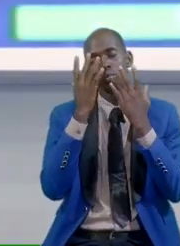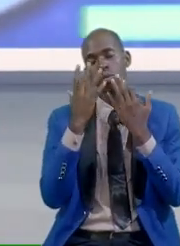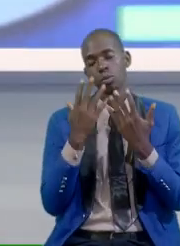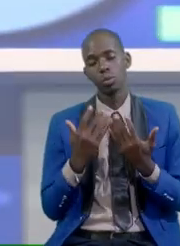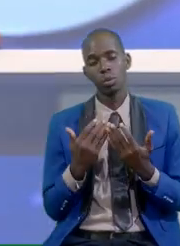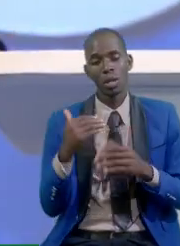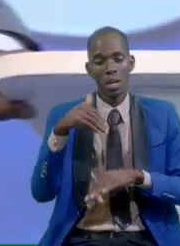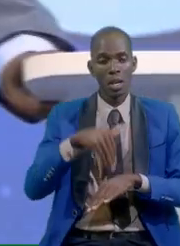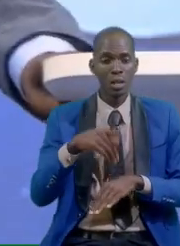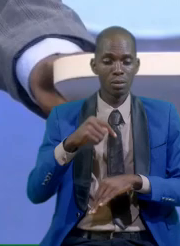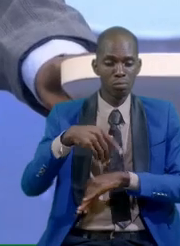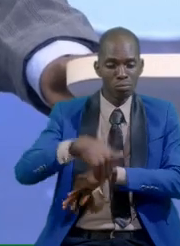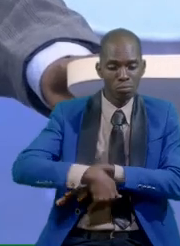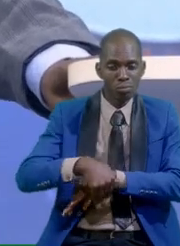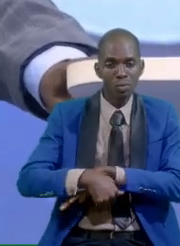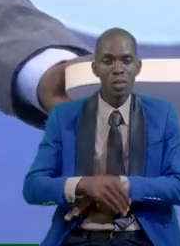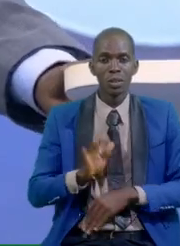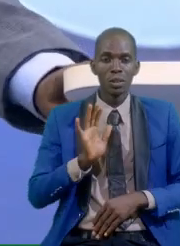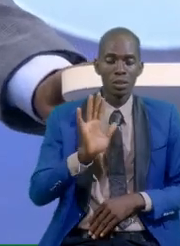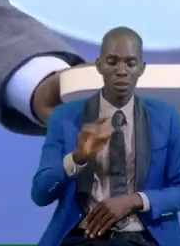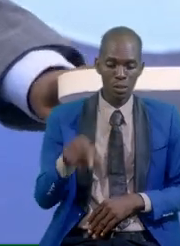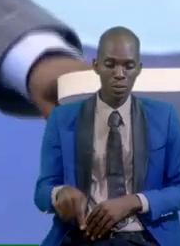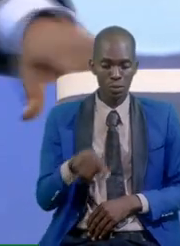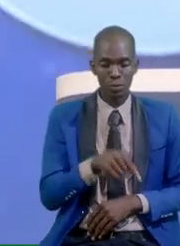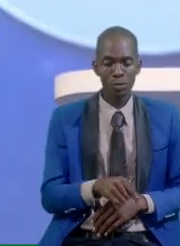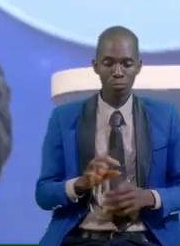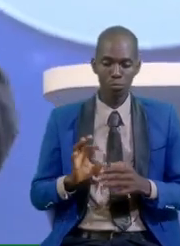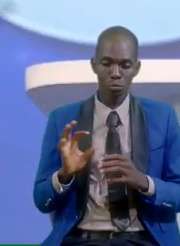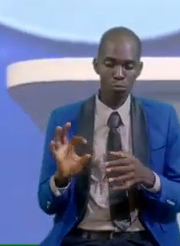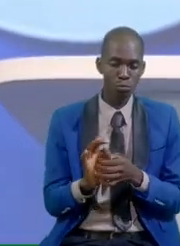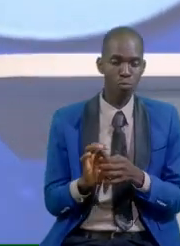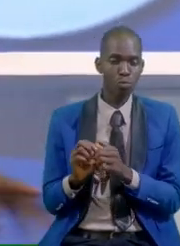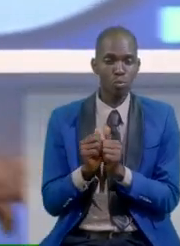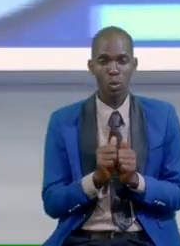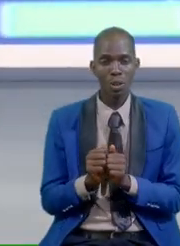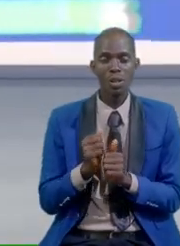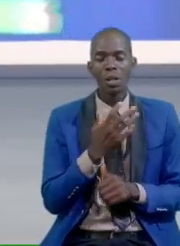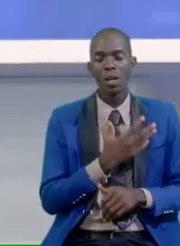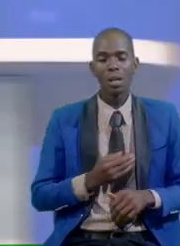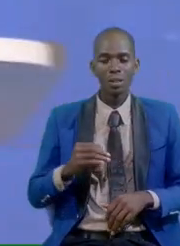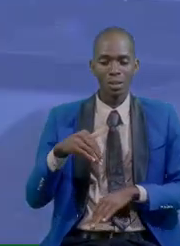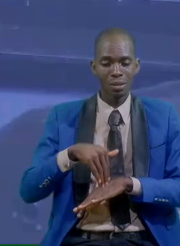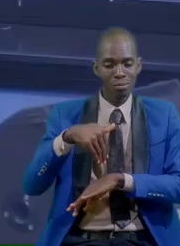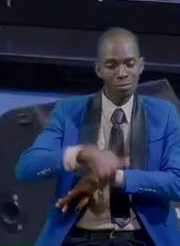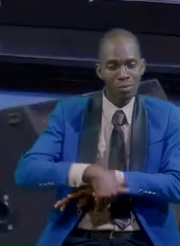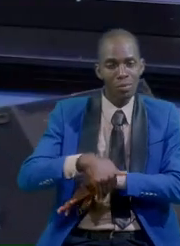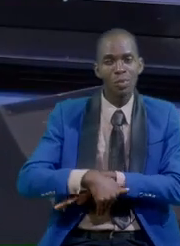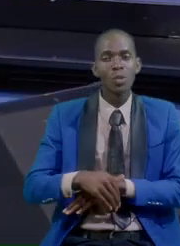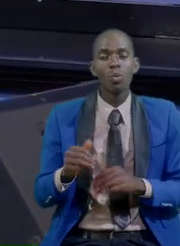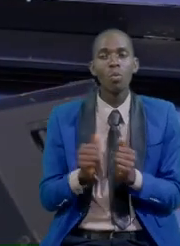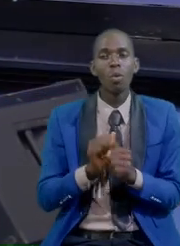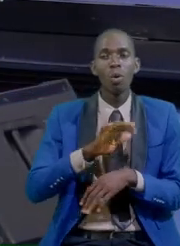the midnight their feet in stocks, at the midnight with all the chains